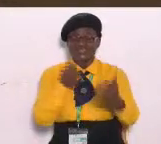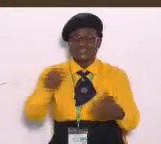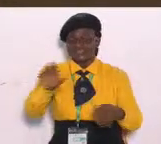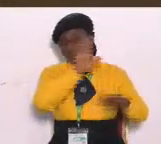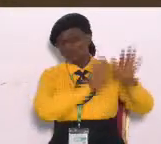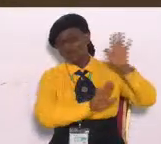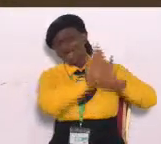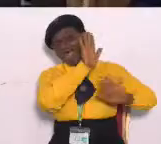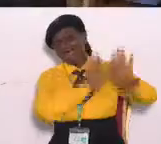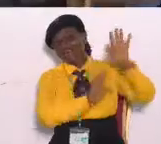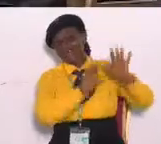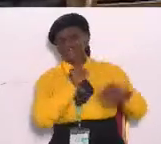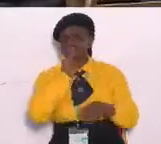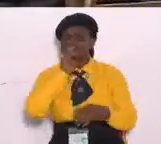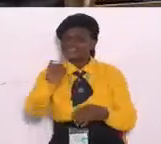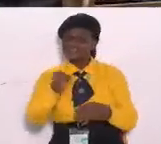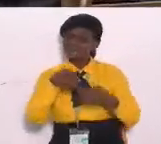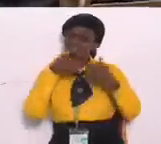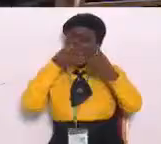over.